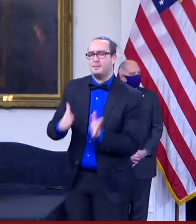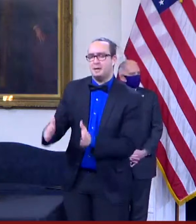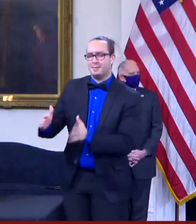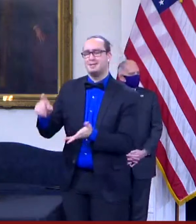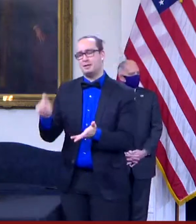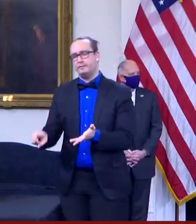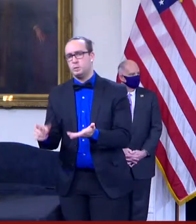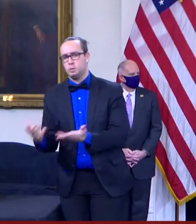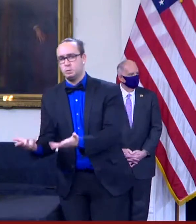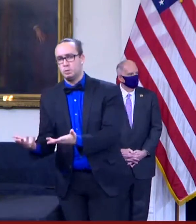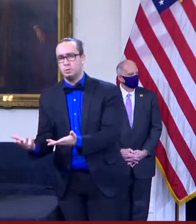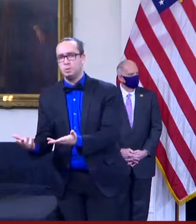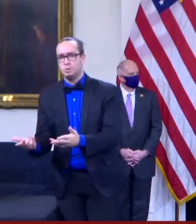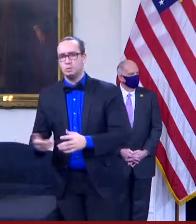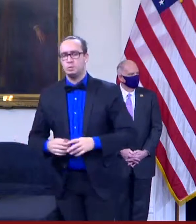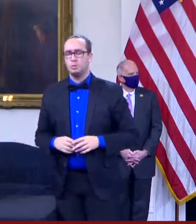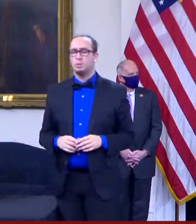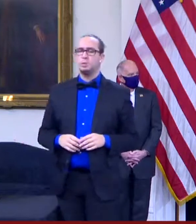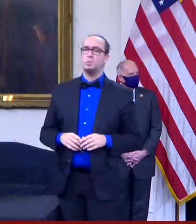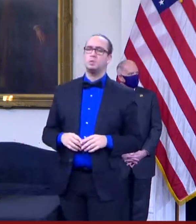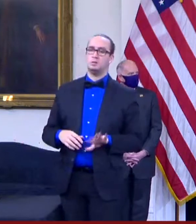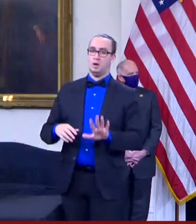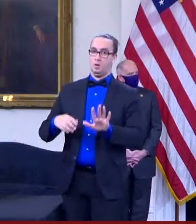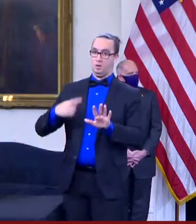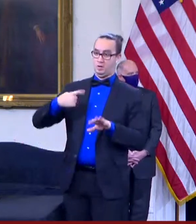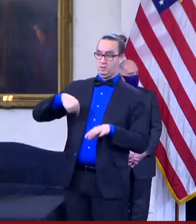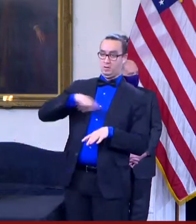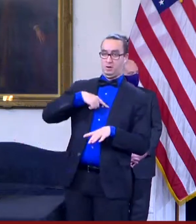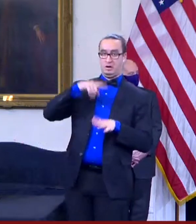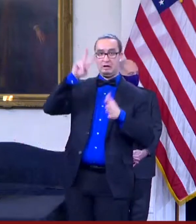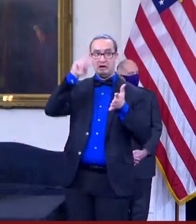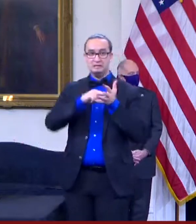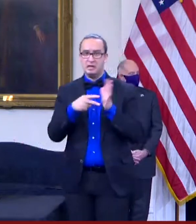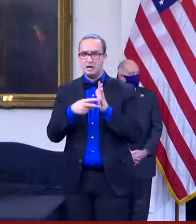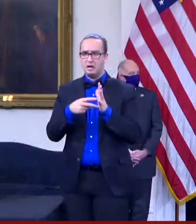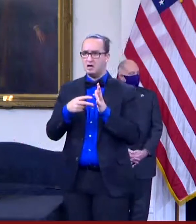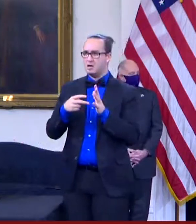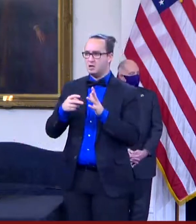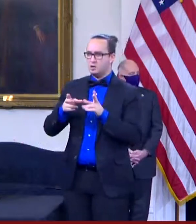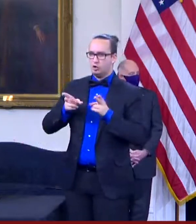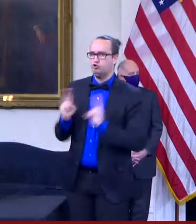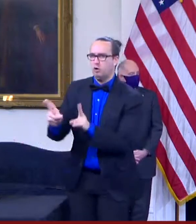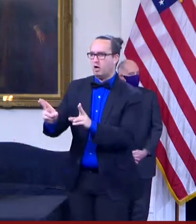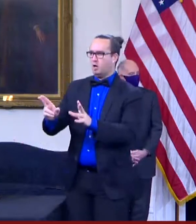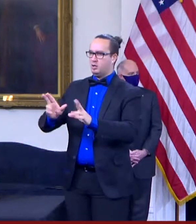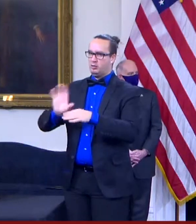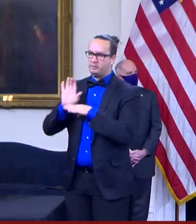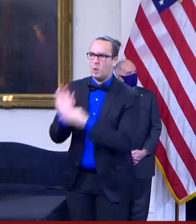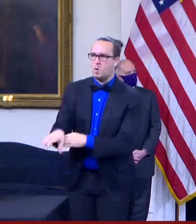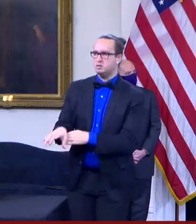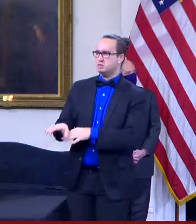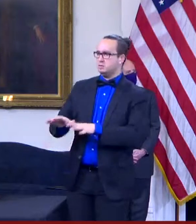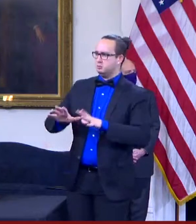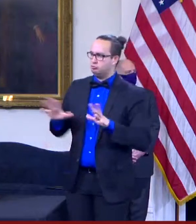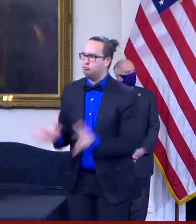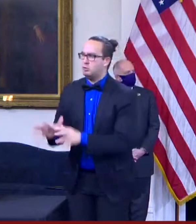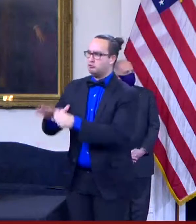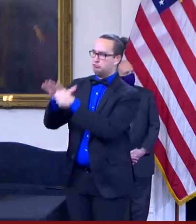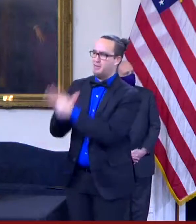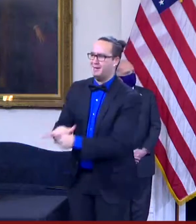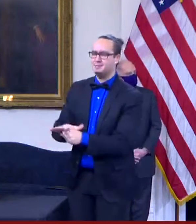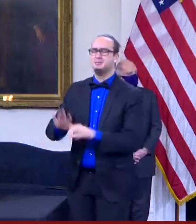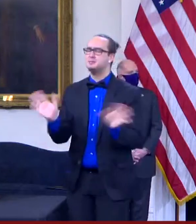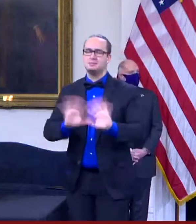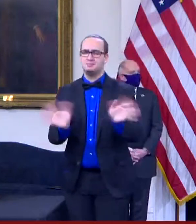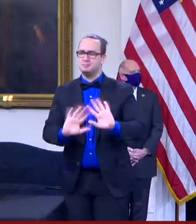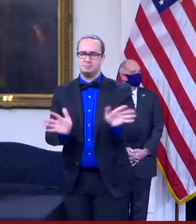to rush them through the process if they're not capable or wanting to move that quickly. Your other piece about hope, my hope is